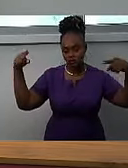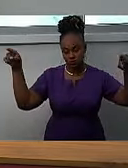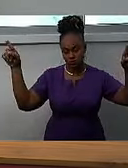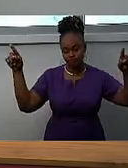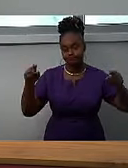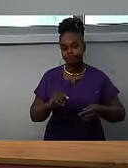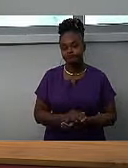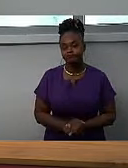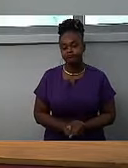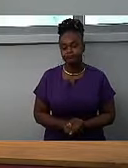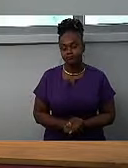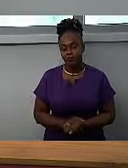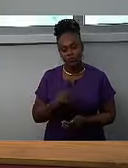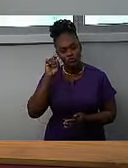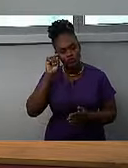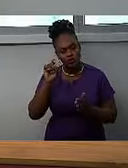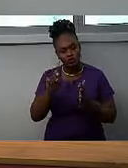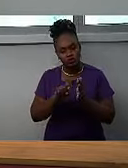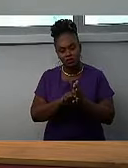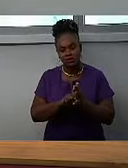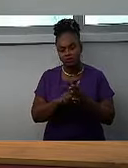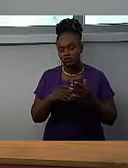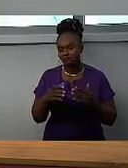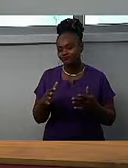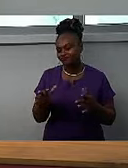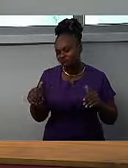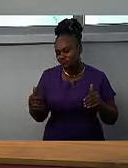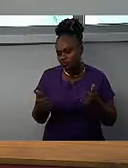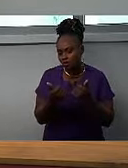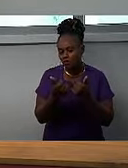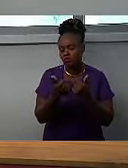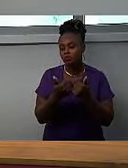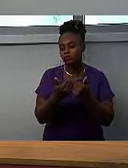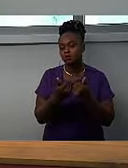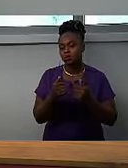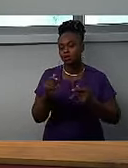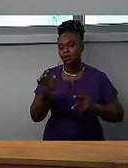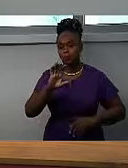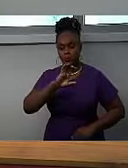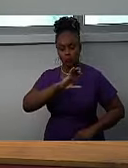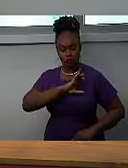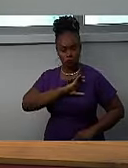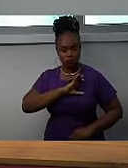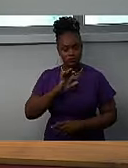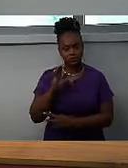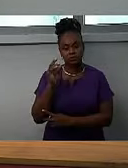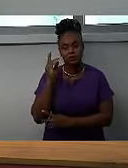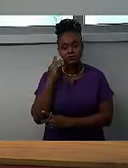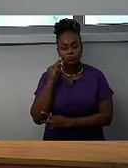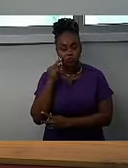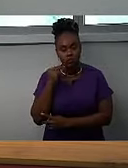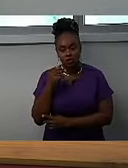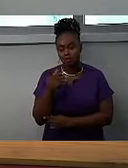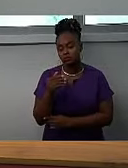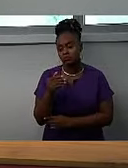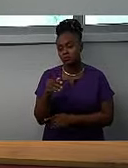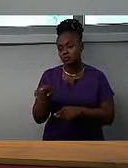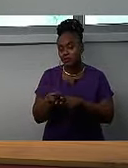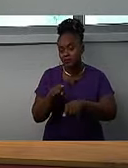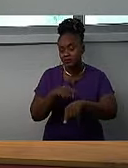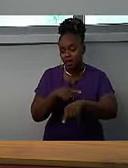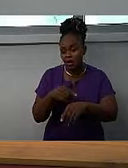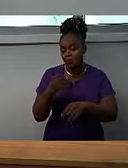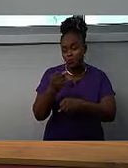Recognizing the challenges and trauma that members of the RGPF may encounter in the line of duty,